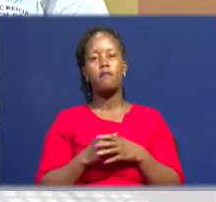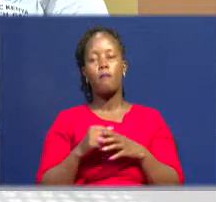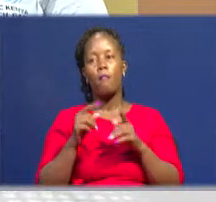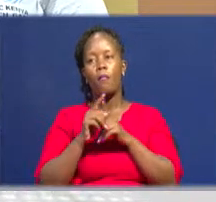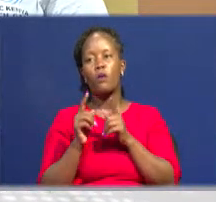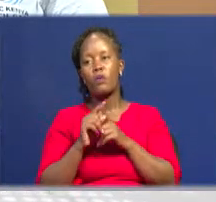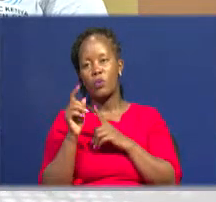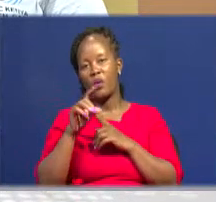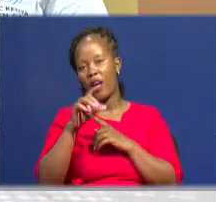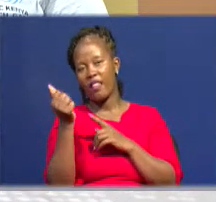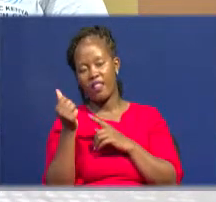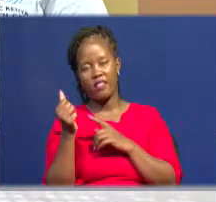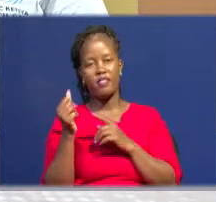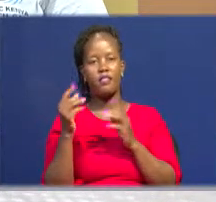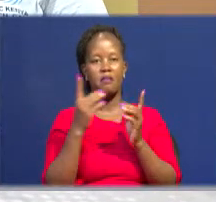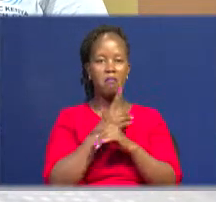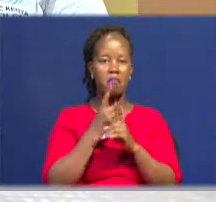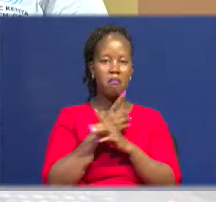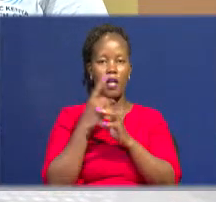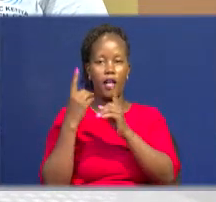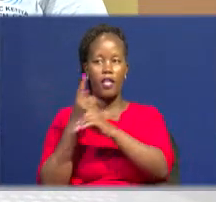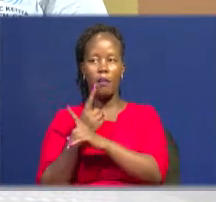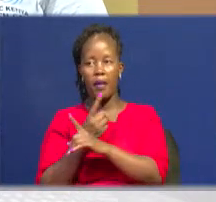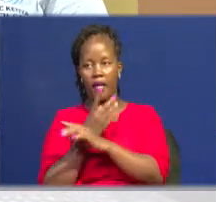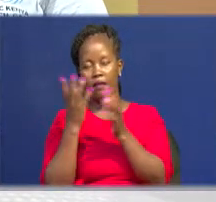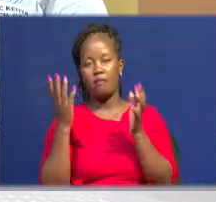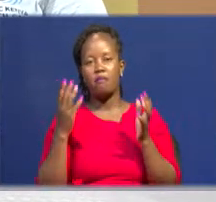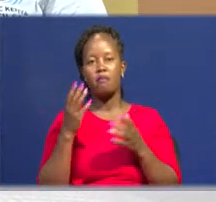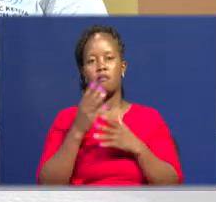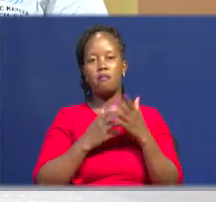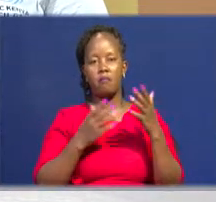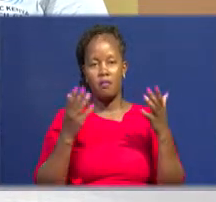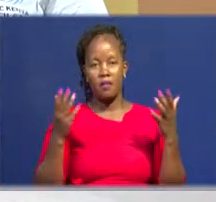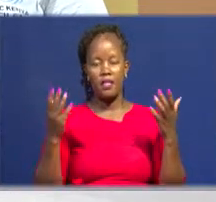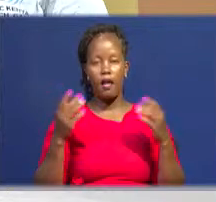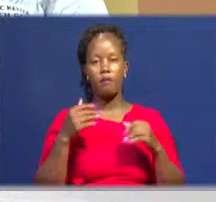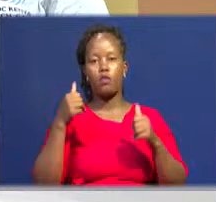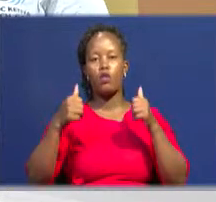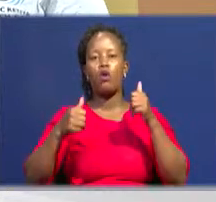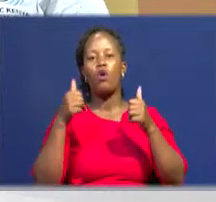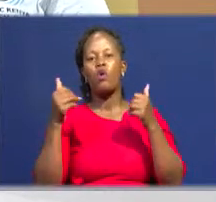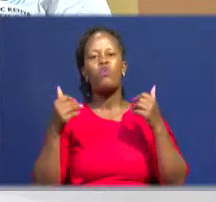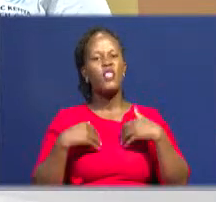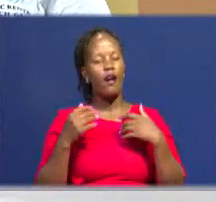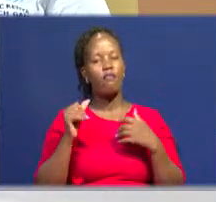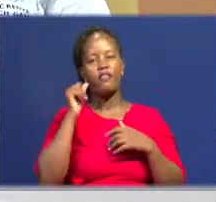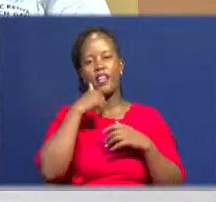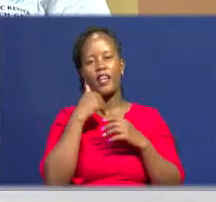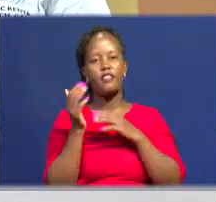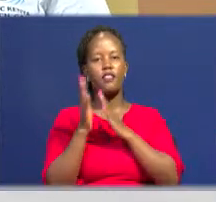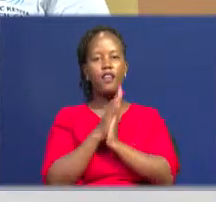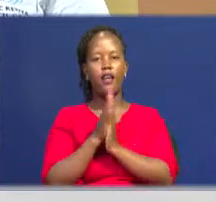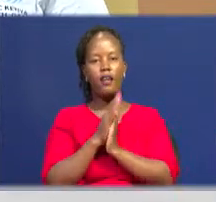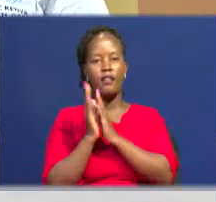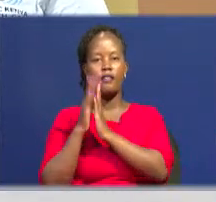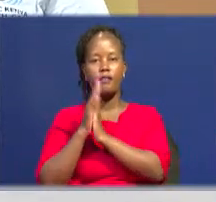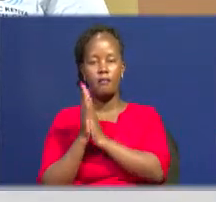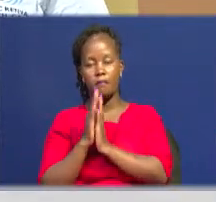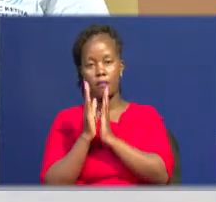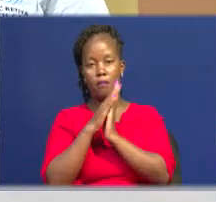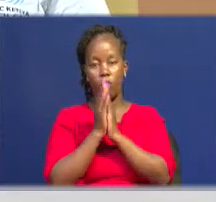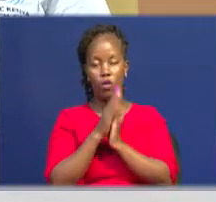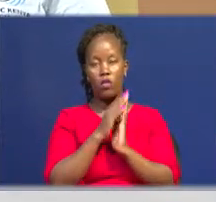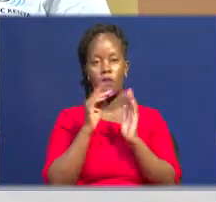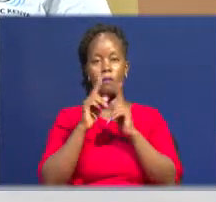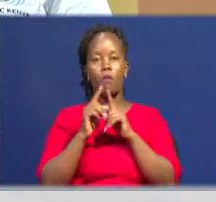soccer, handball was also in Tunisia. They were the silver medalists. So some very nice stories came out from the Kenya Beach Games, and